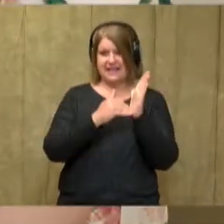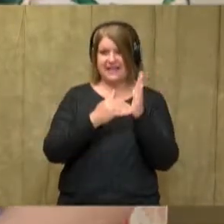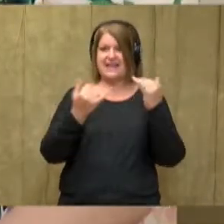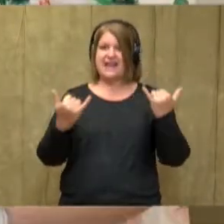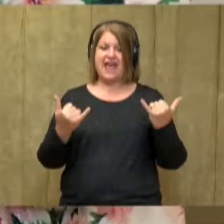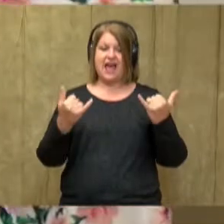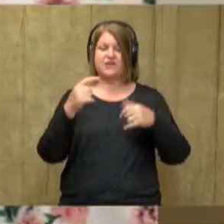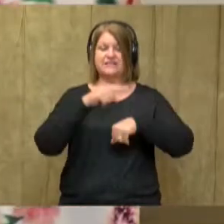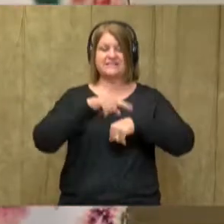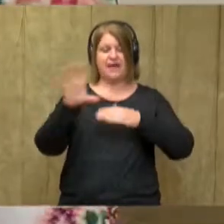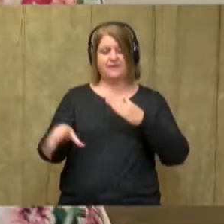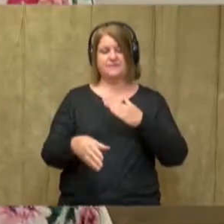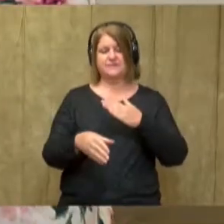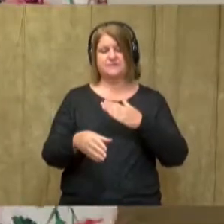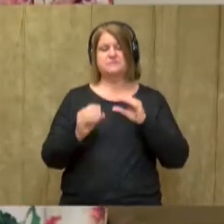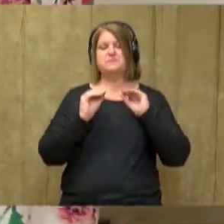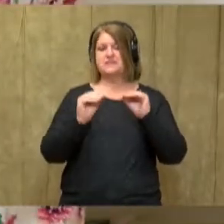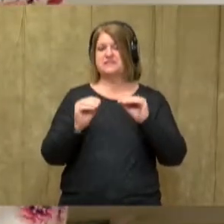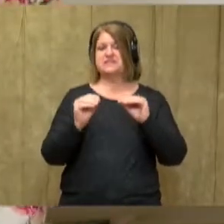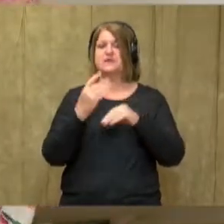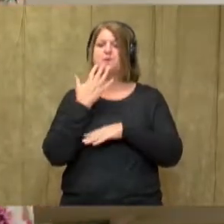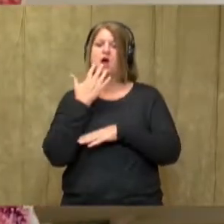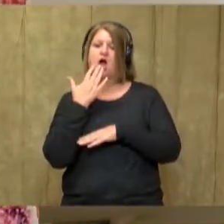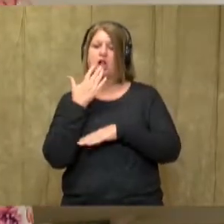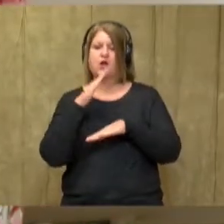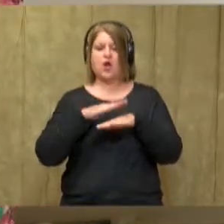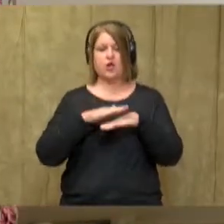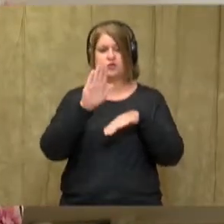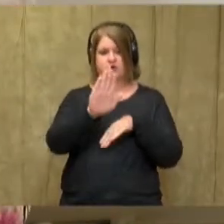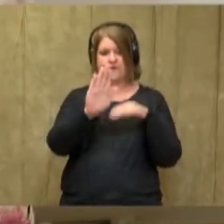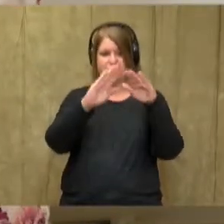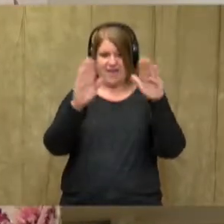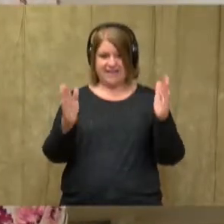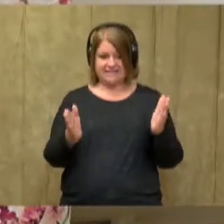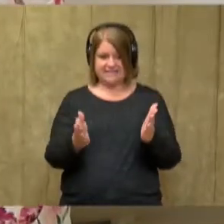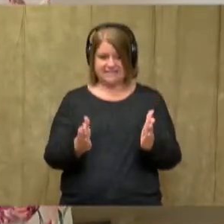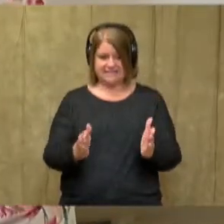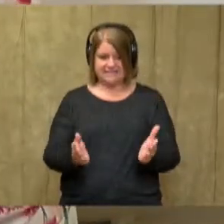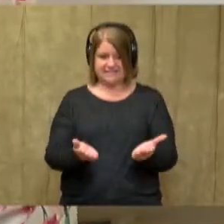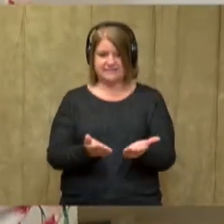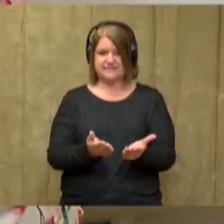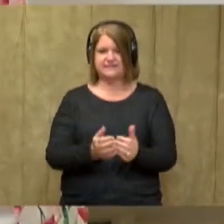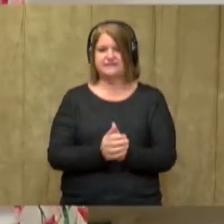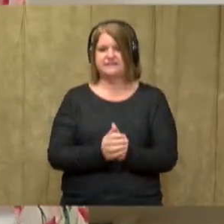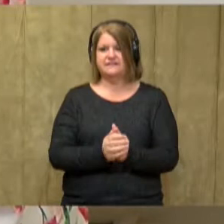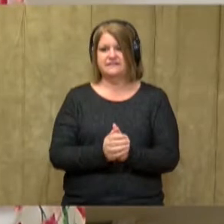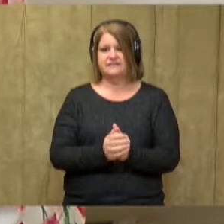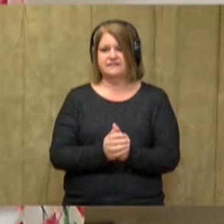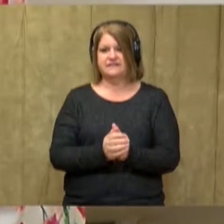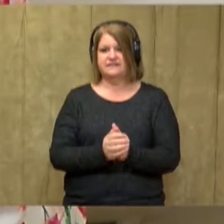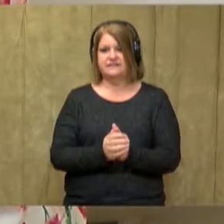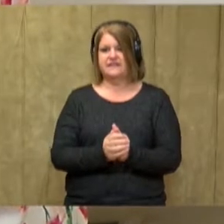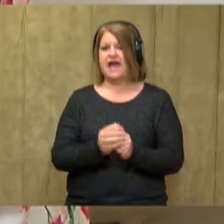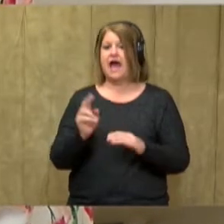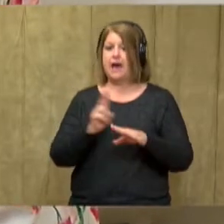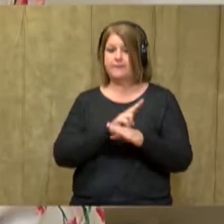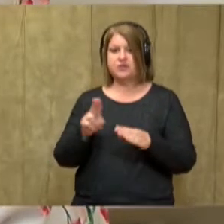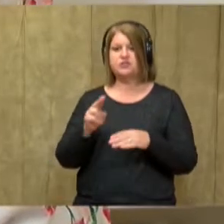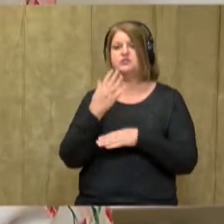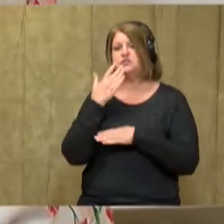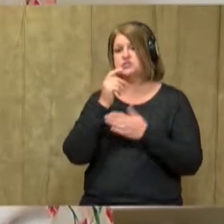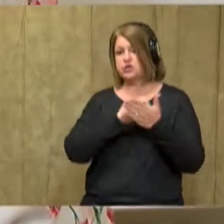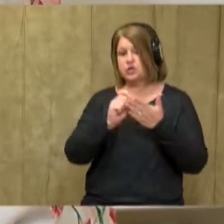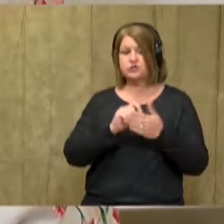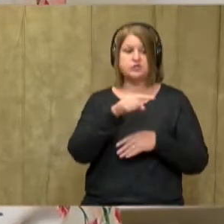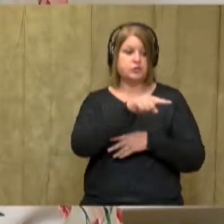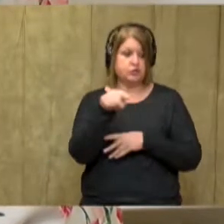to add color to your vase. And you can add any colors you want. I'm going to use crayons, and if you have markers or